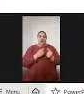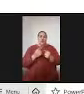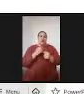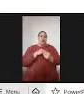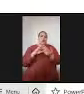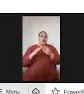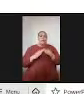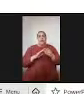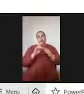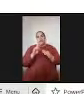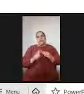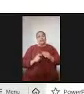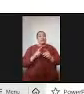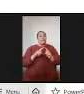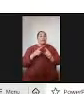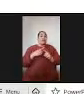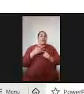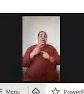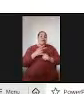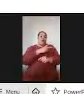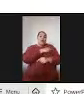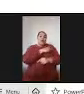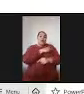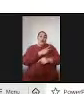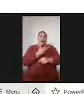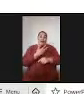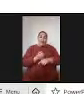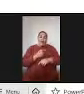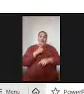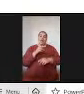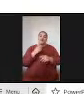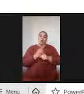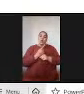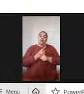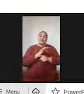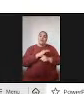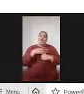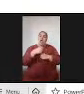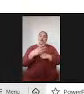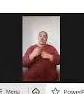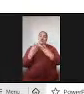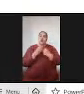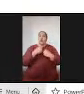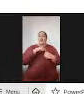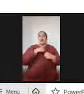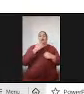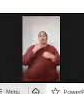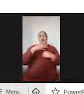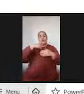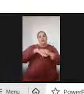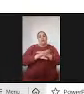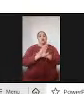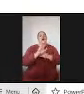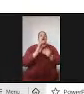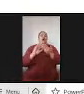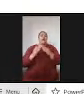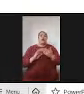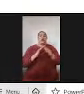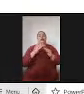communities. At least we've got securities that always come out with us when we go to communities. So I